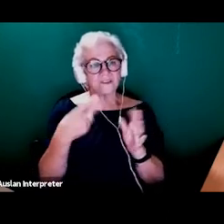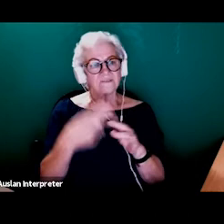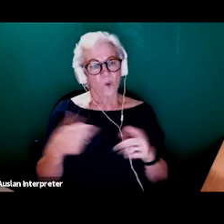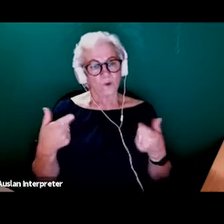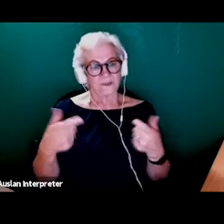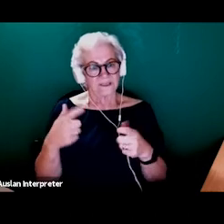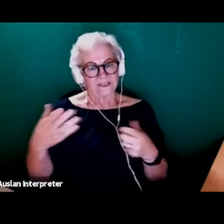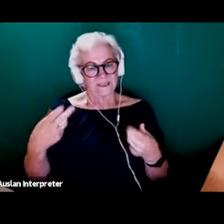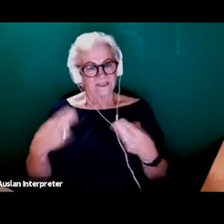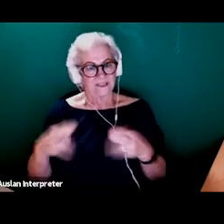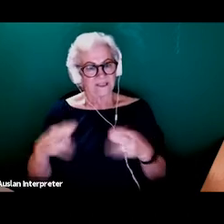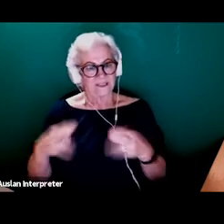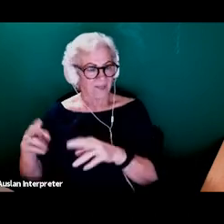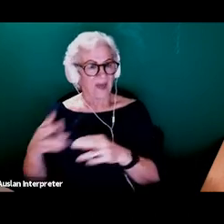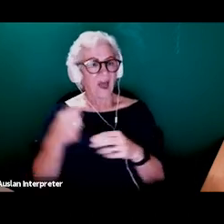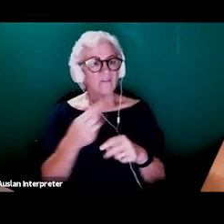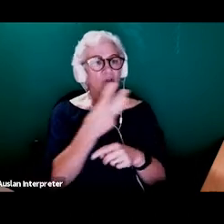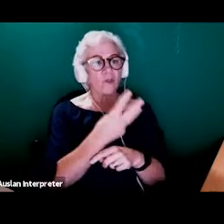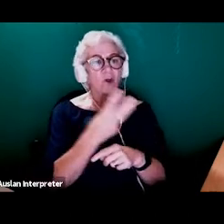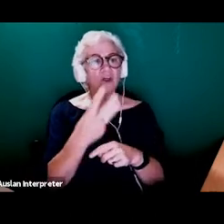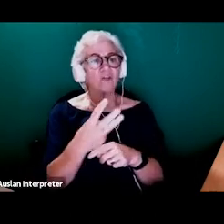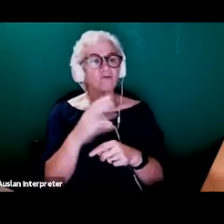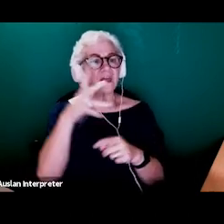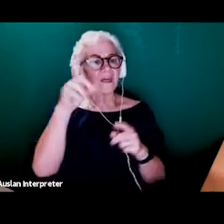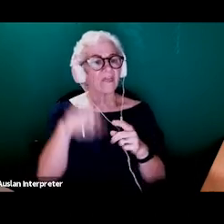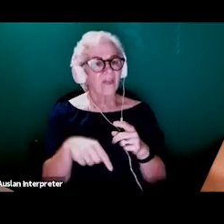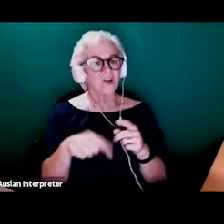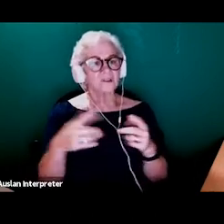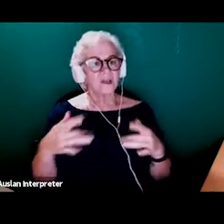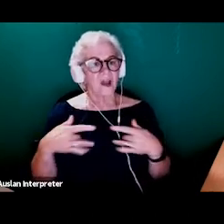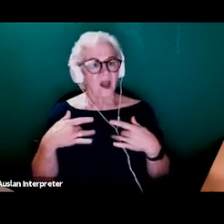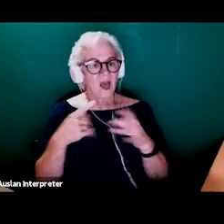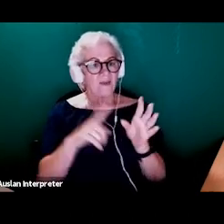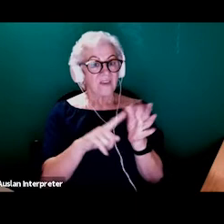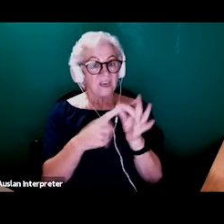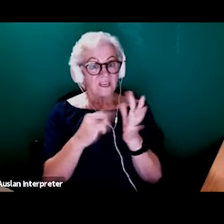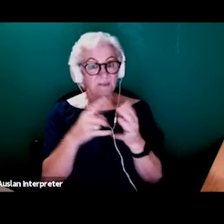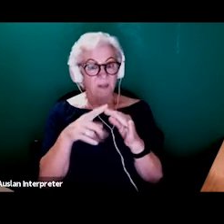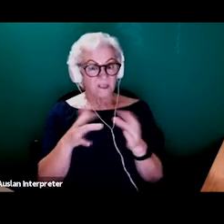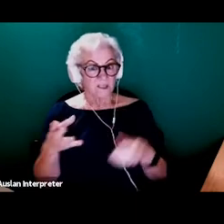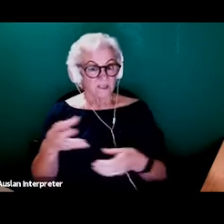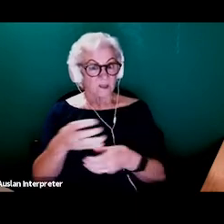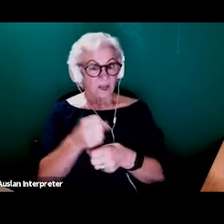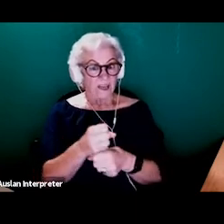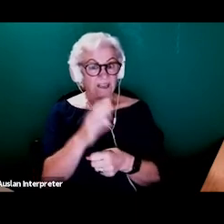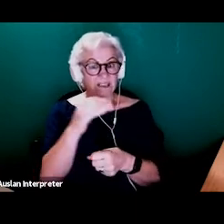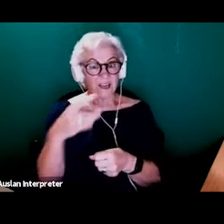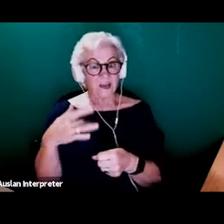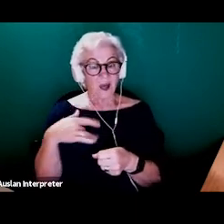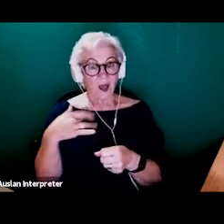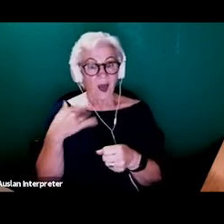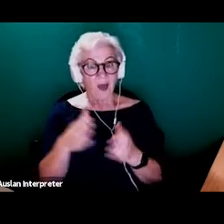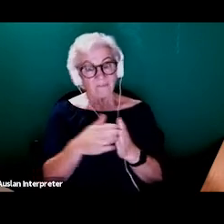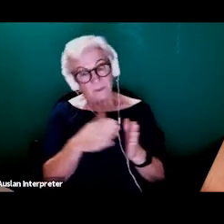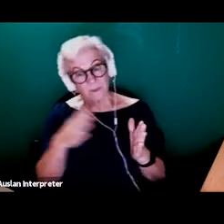over 33,000 life years, and it corresponds to nearly 10 life years gained per 100 person